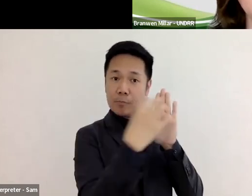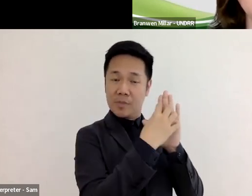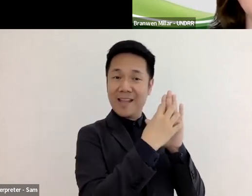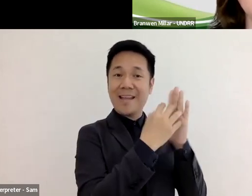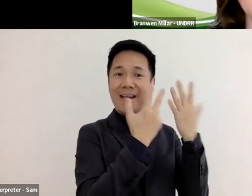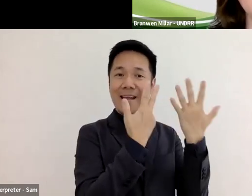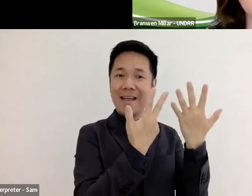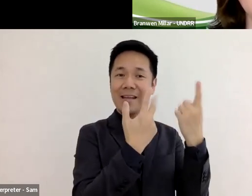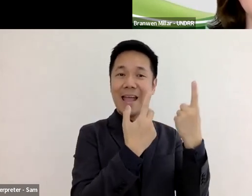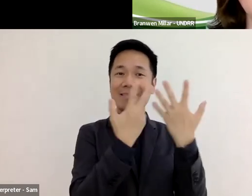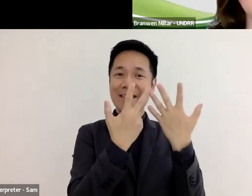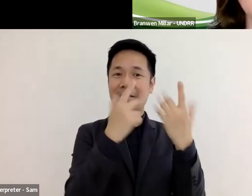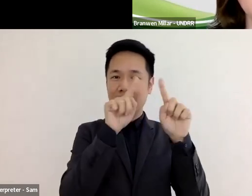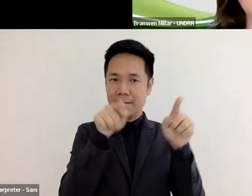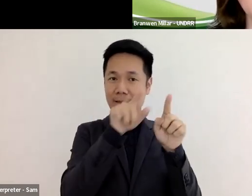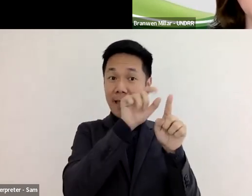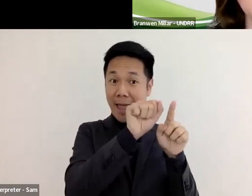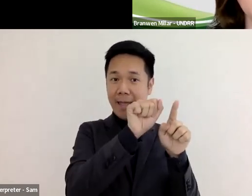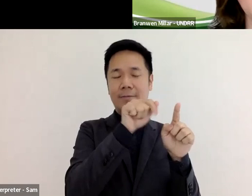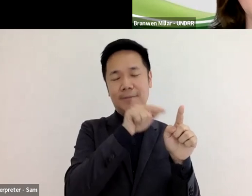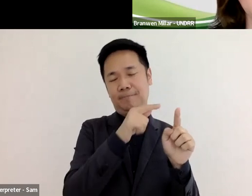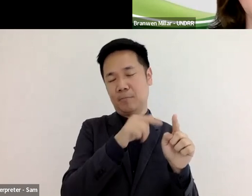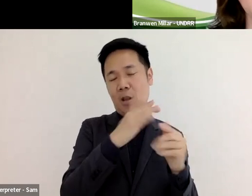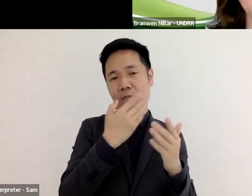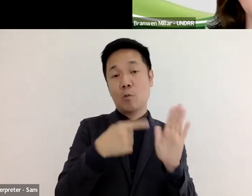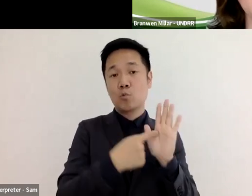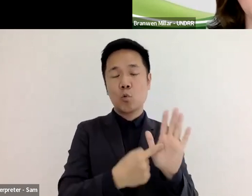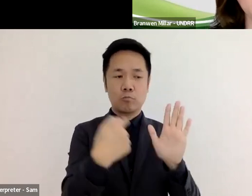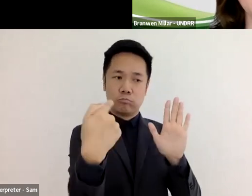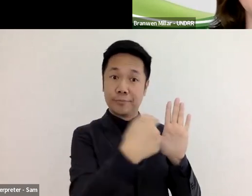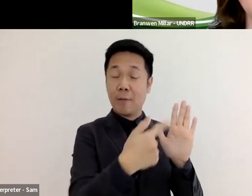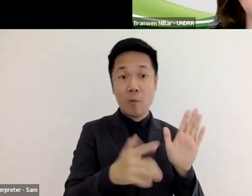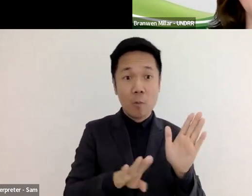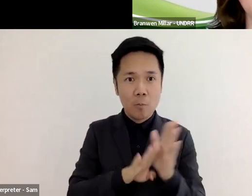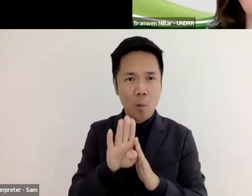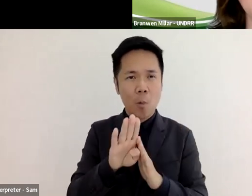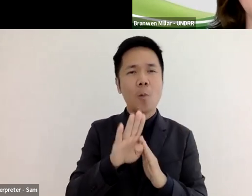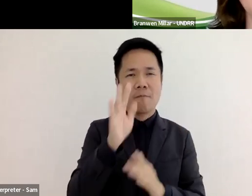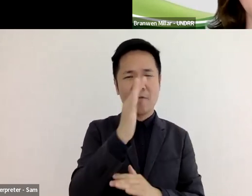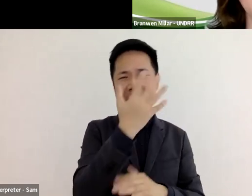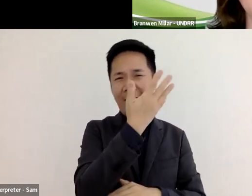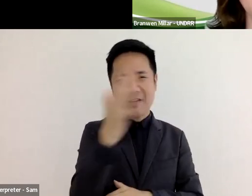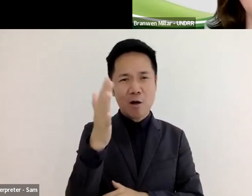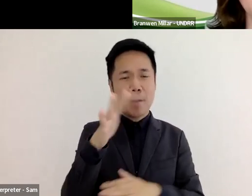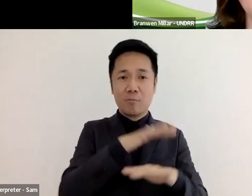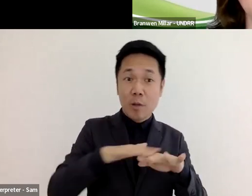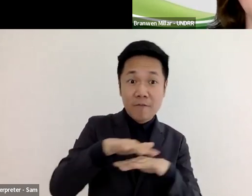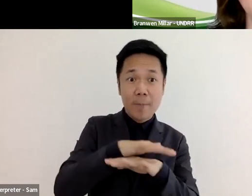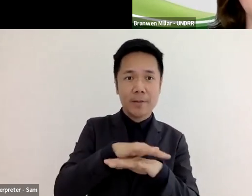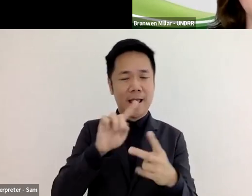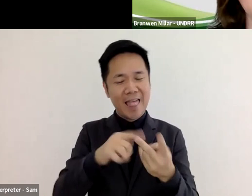Constitution contains the provision for the protection and improvement of the environment and safeguard of natural